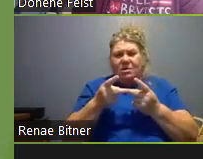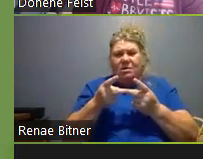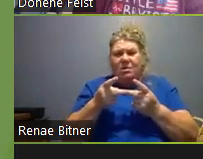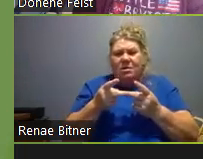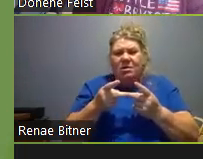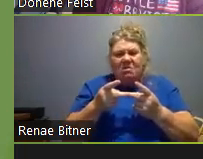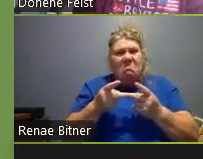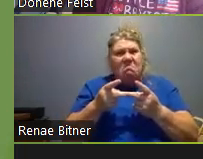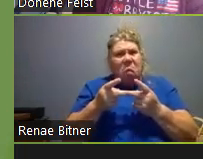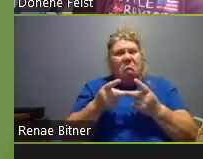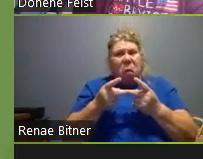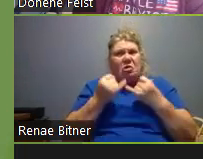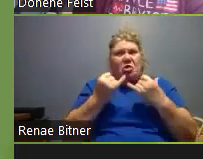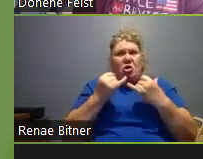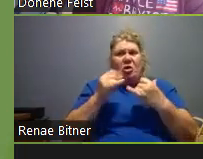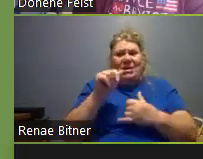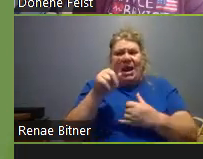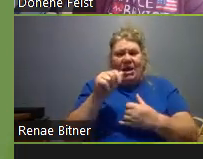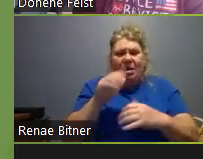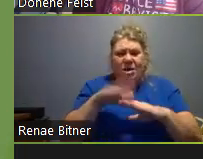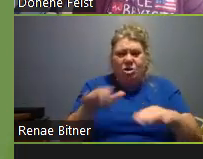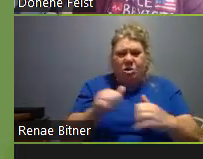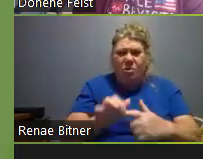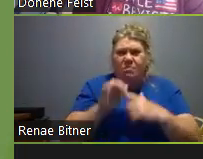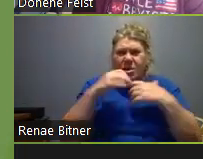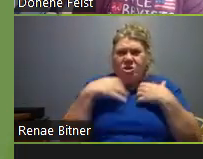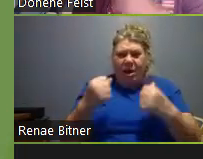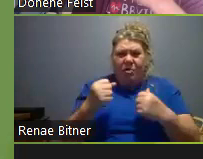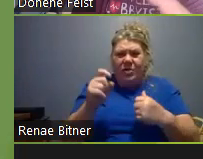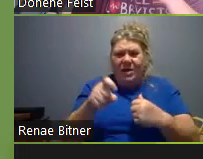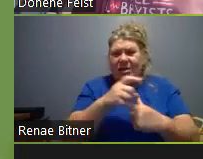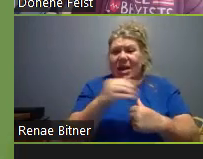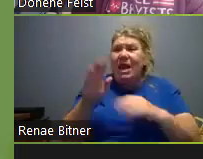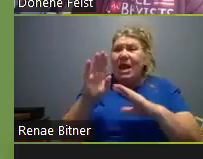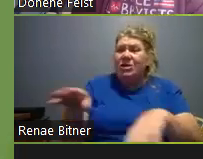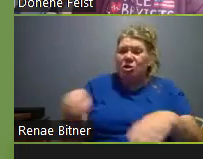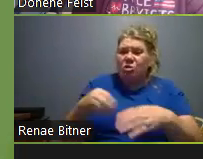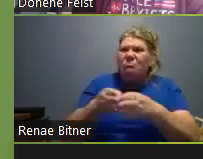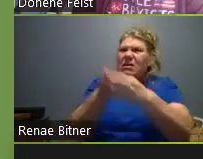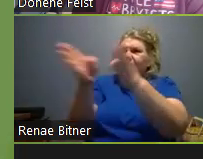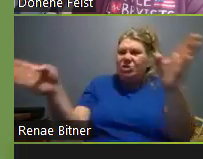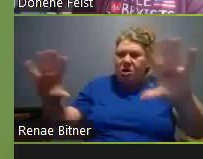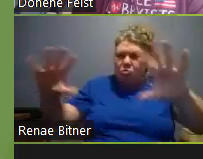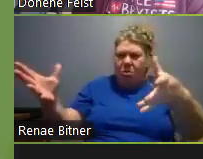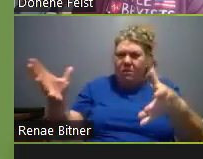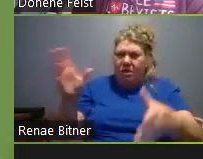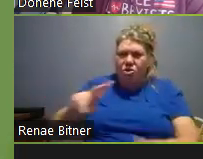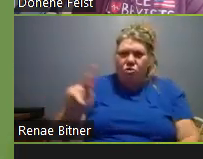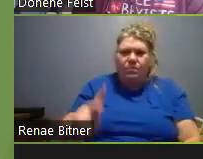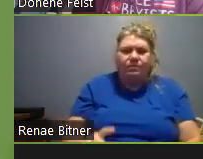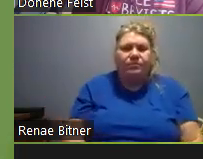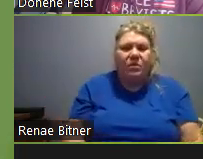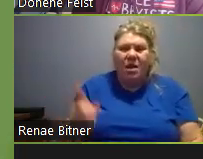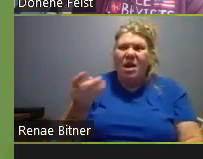fairly current data on children with special health care needs and children in the general population as well. And they're